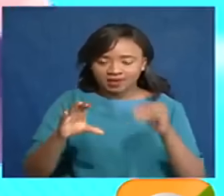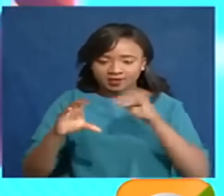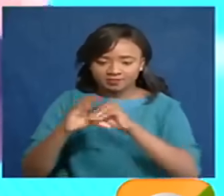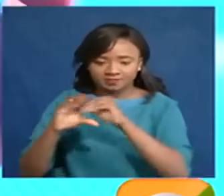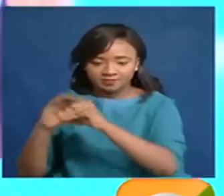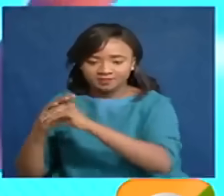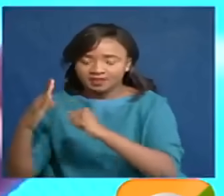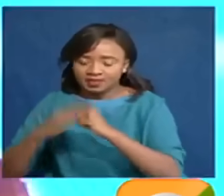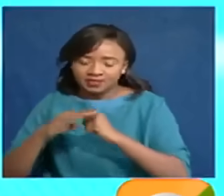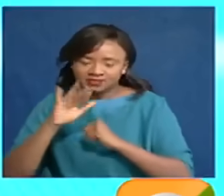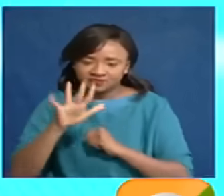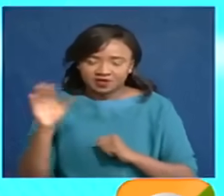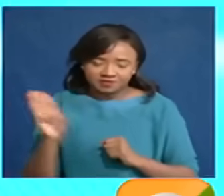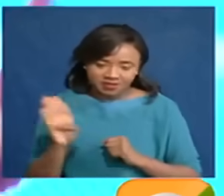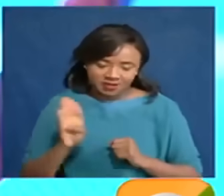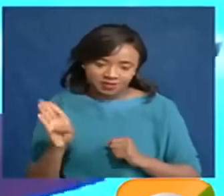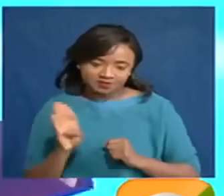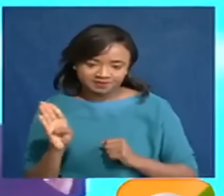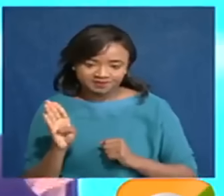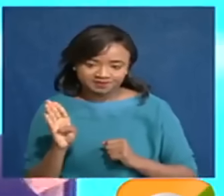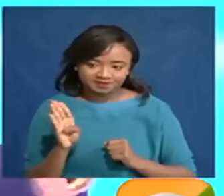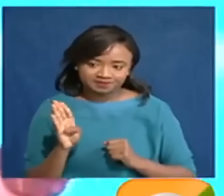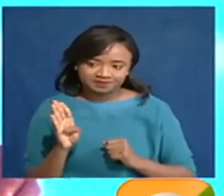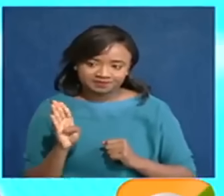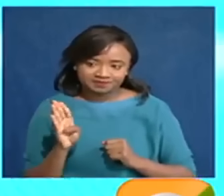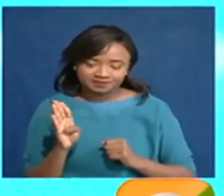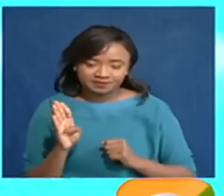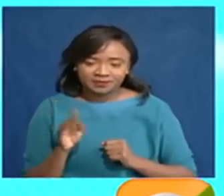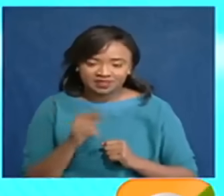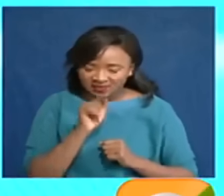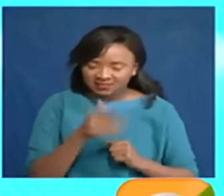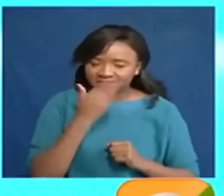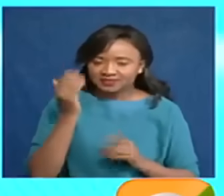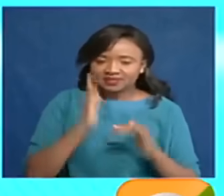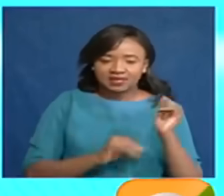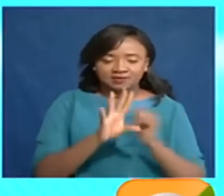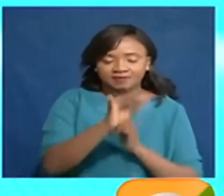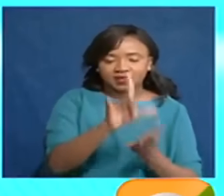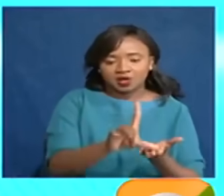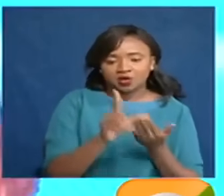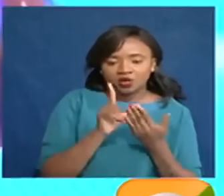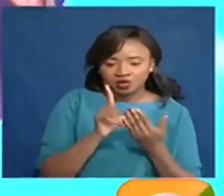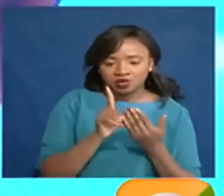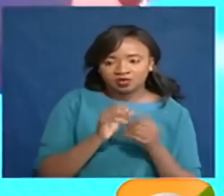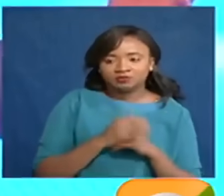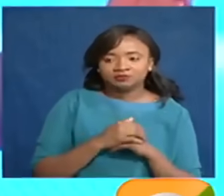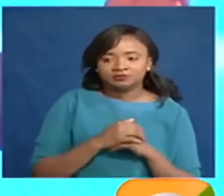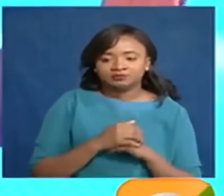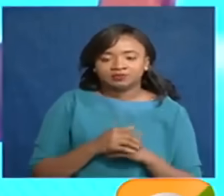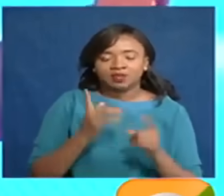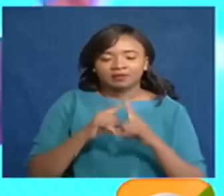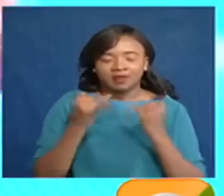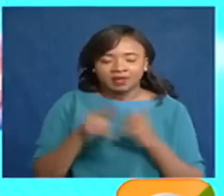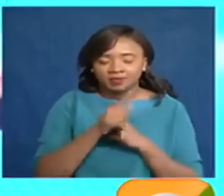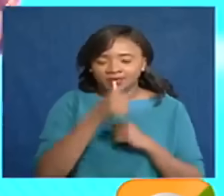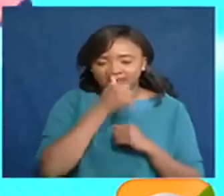money, 95 billion. We would have otherwise gone to borrow that money, burden the people of Kenya. This is now a private sector